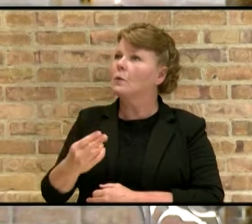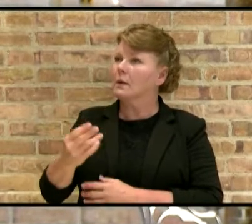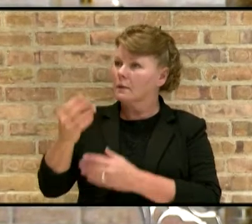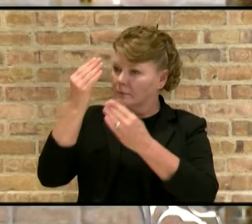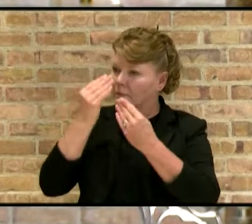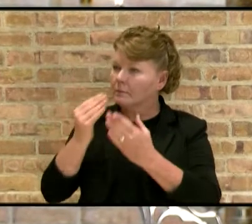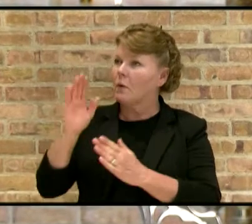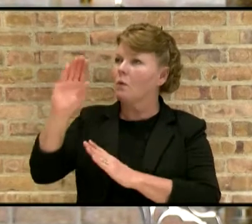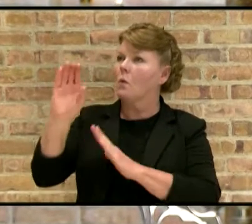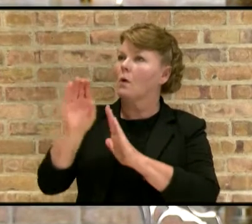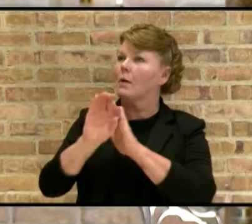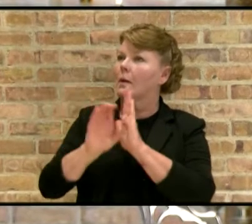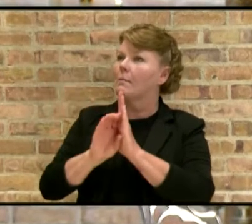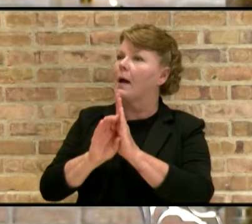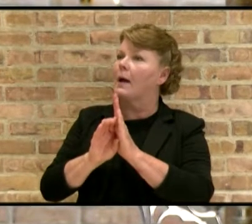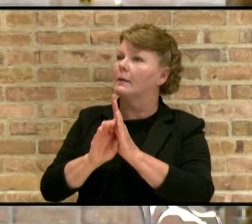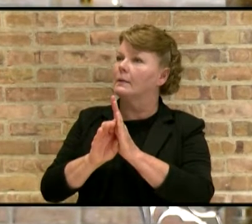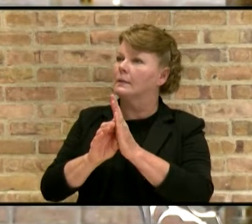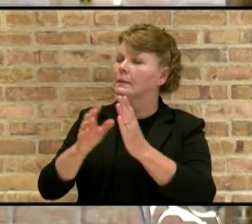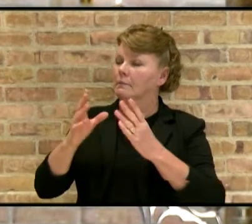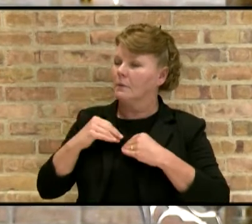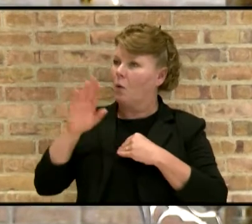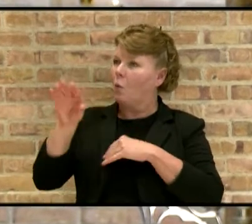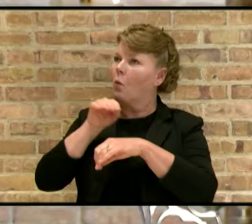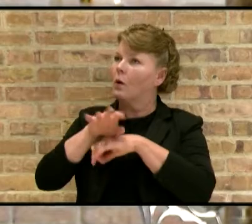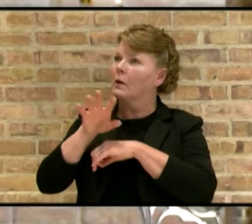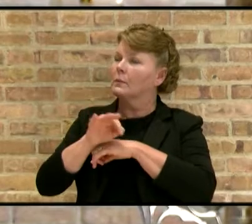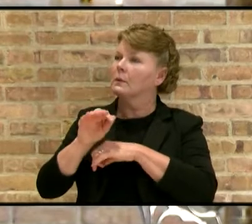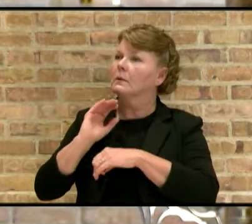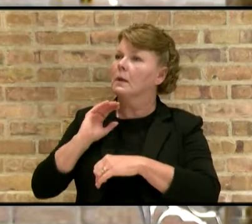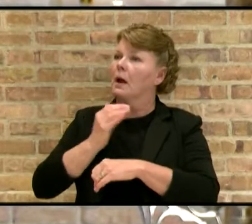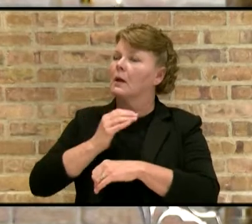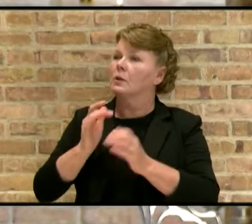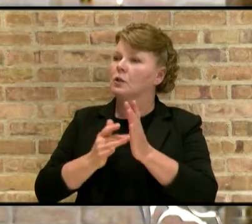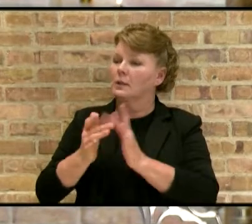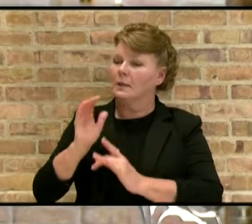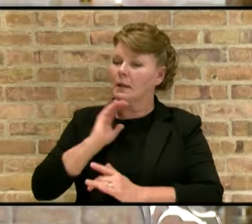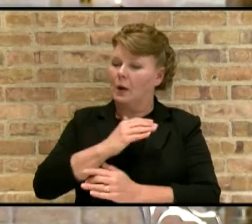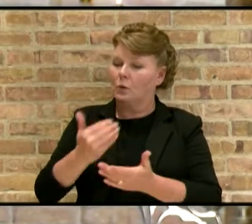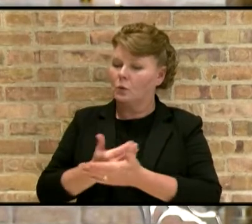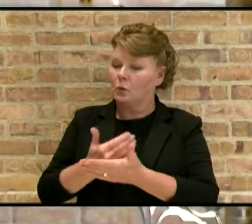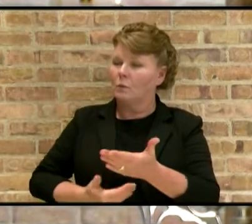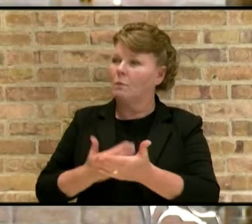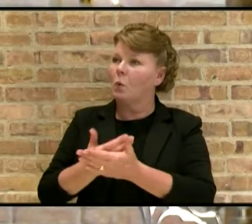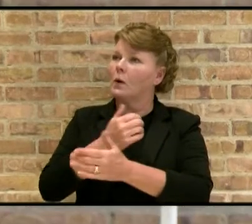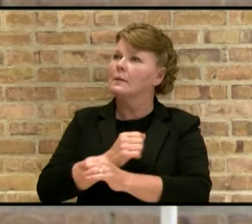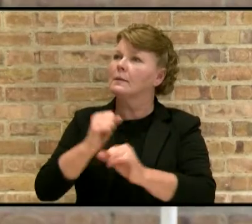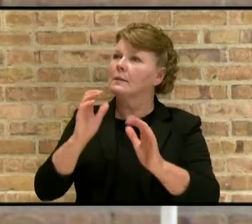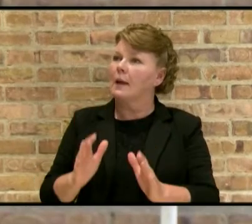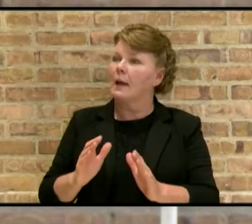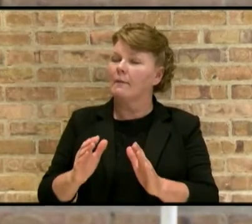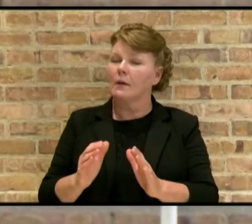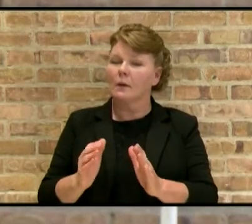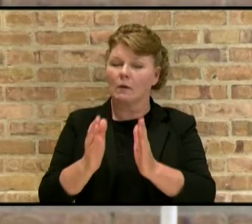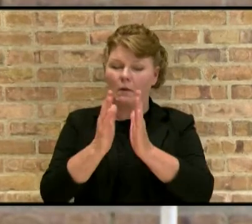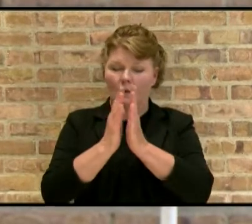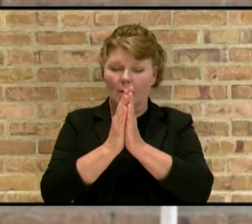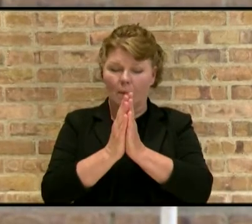your commands. Through Jesus Christ, our newborn Lord and Savior, we pray. Amen.